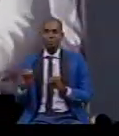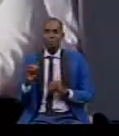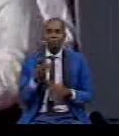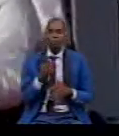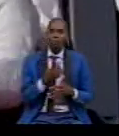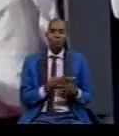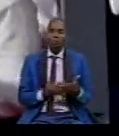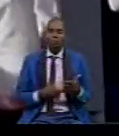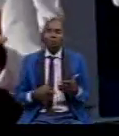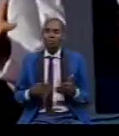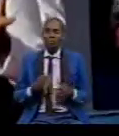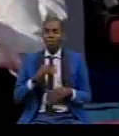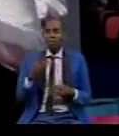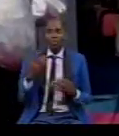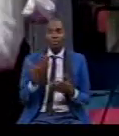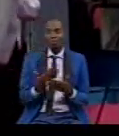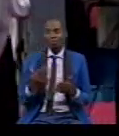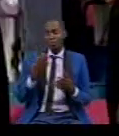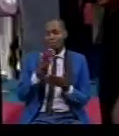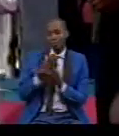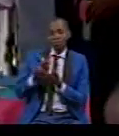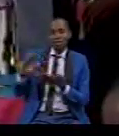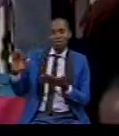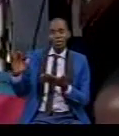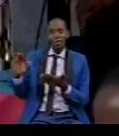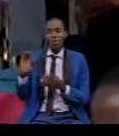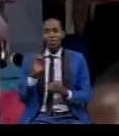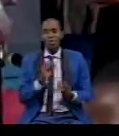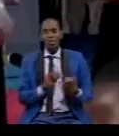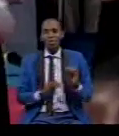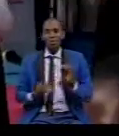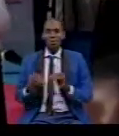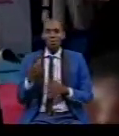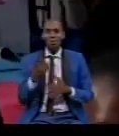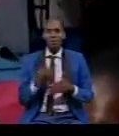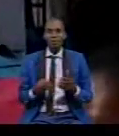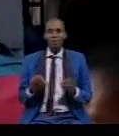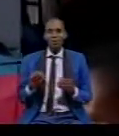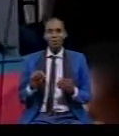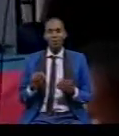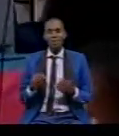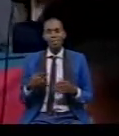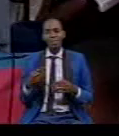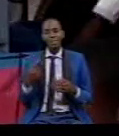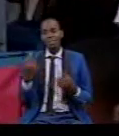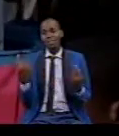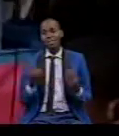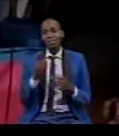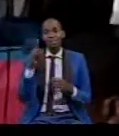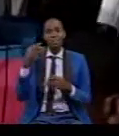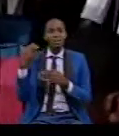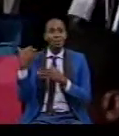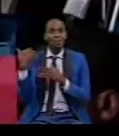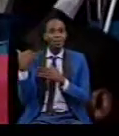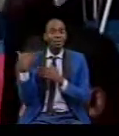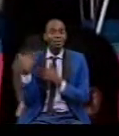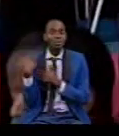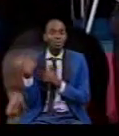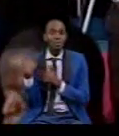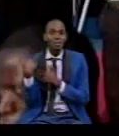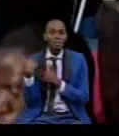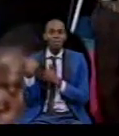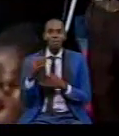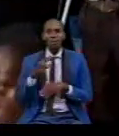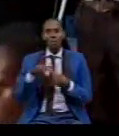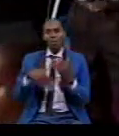He reigns in our home. When we allow him, he reigns over every circumstance in